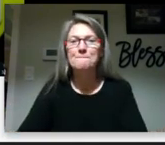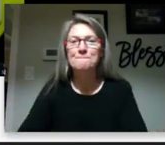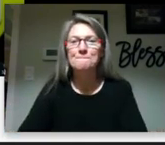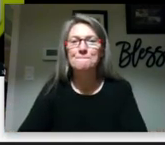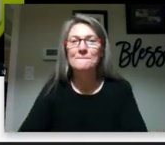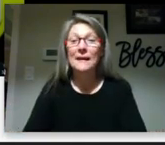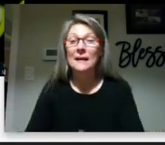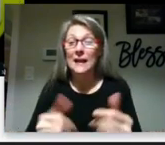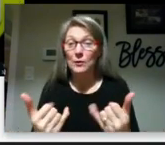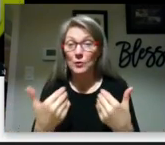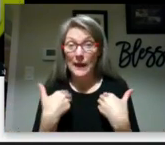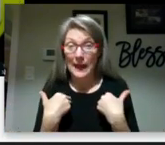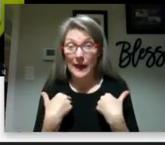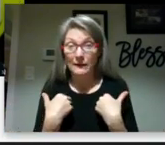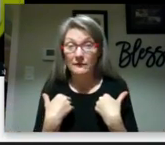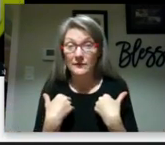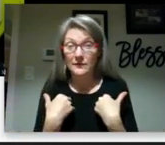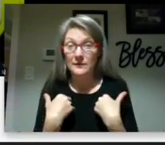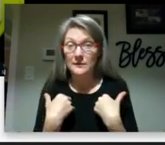Now you have